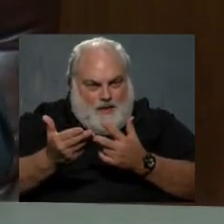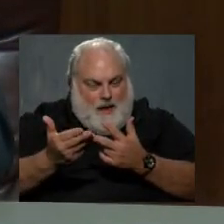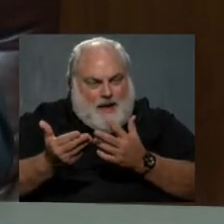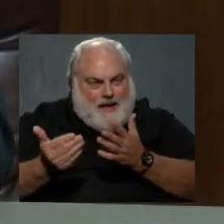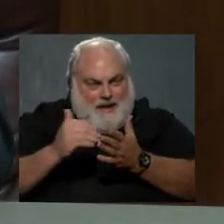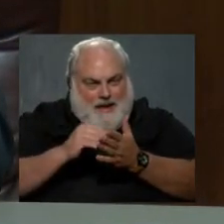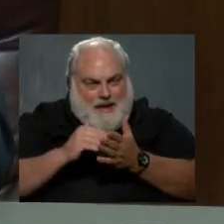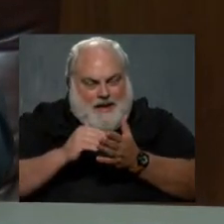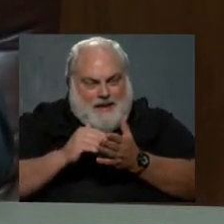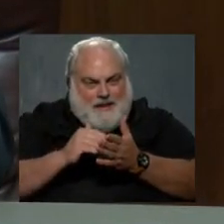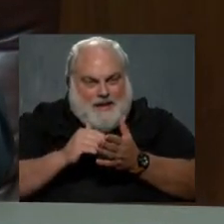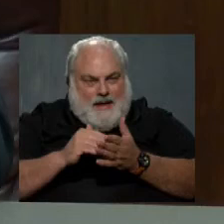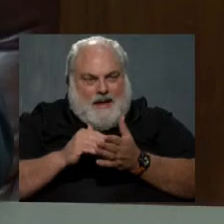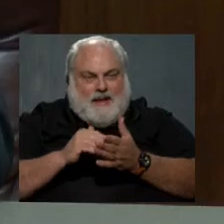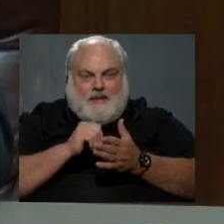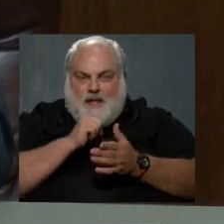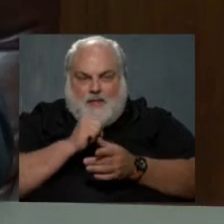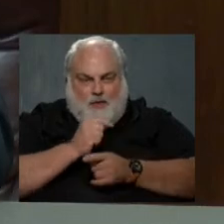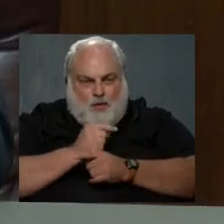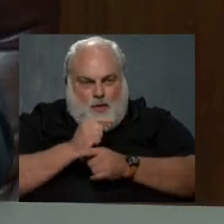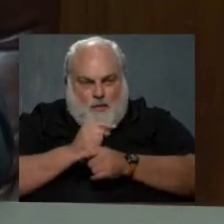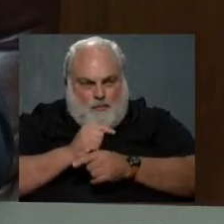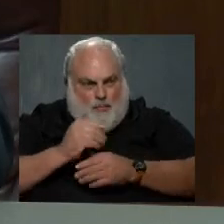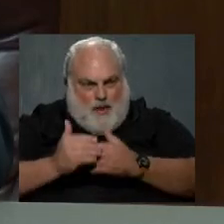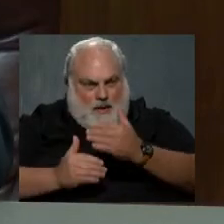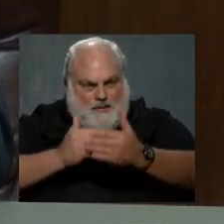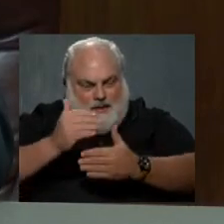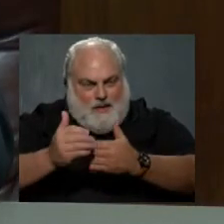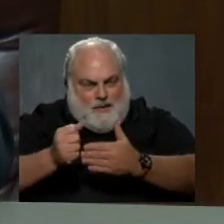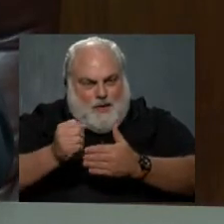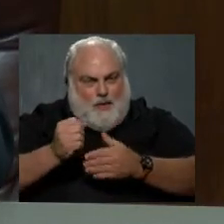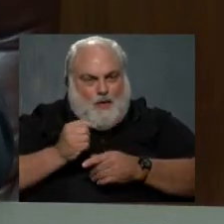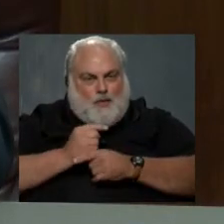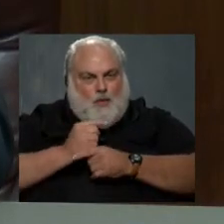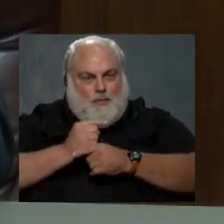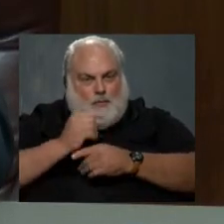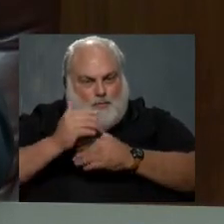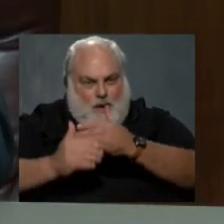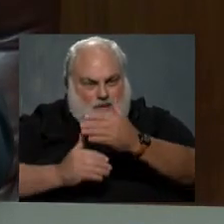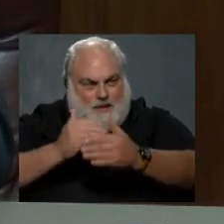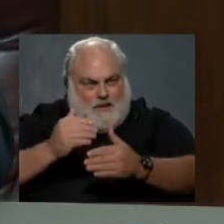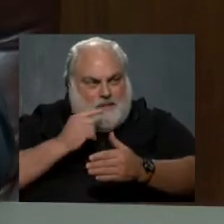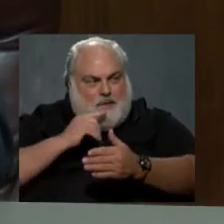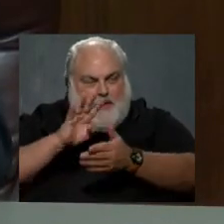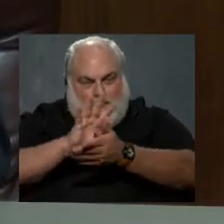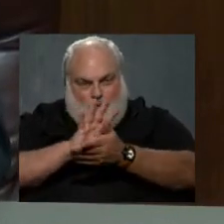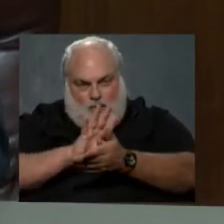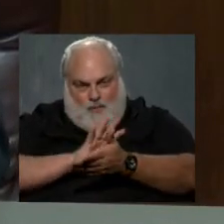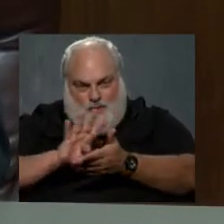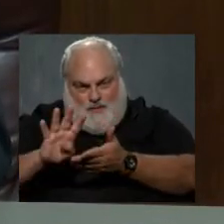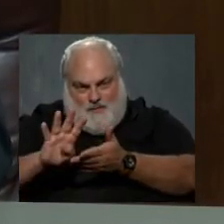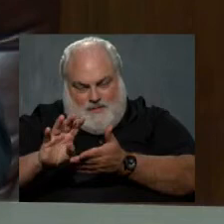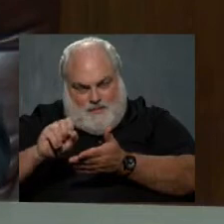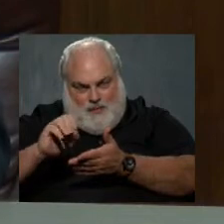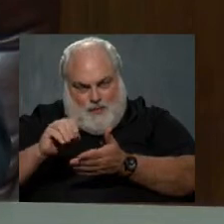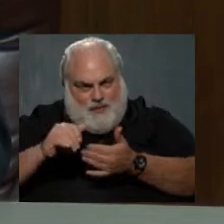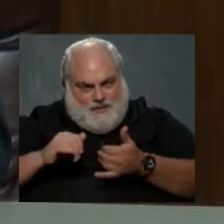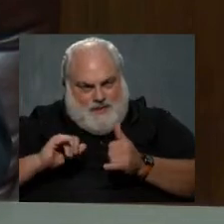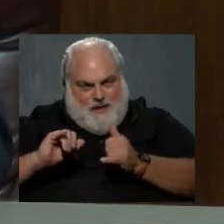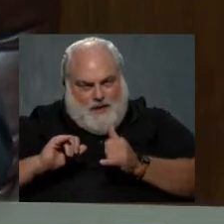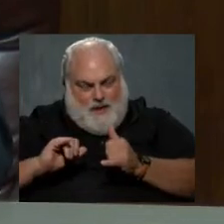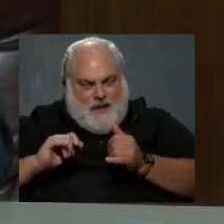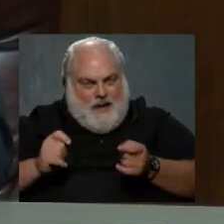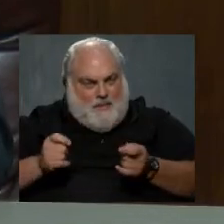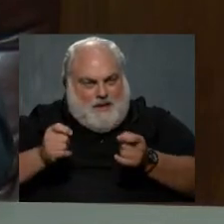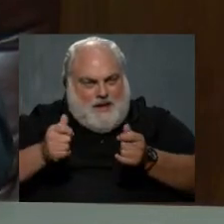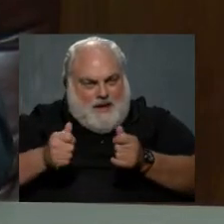Again, it's out of the normal process, so again, the normal process would be 4 weeks from now. Right. So we're still, I think,